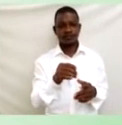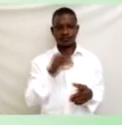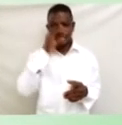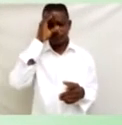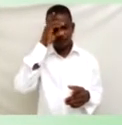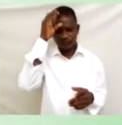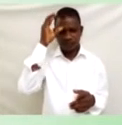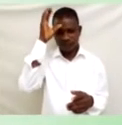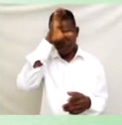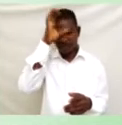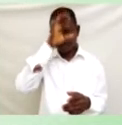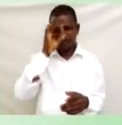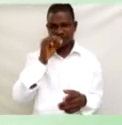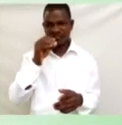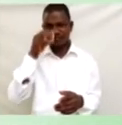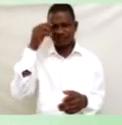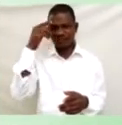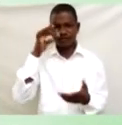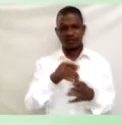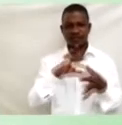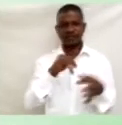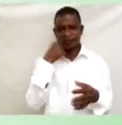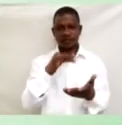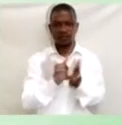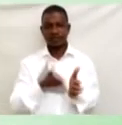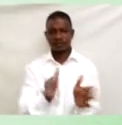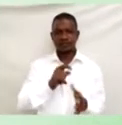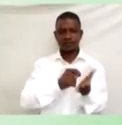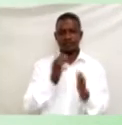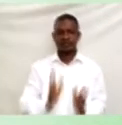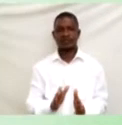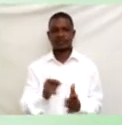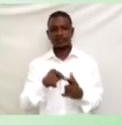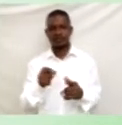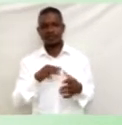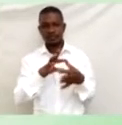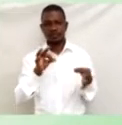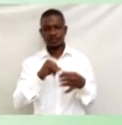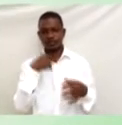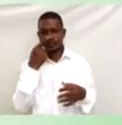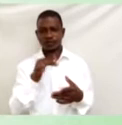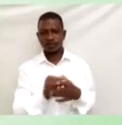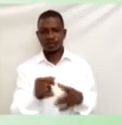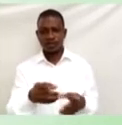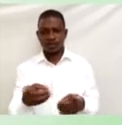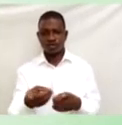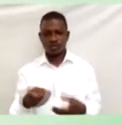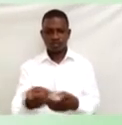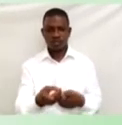discuss a hypothetical situation. The mood